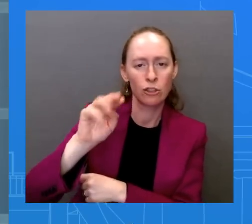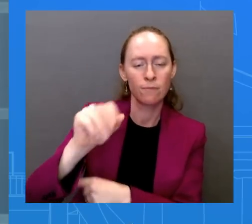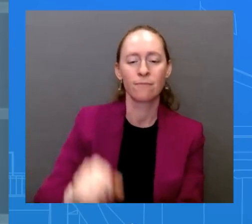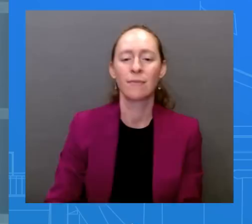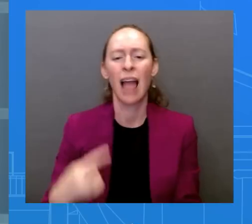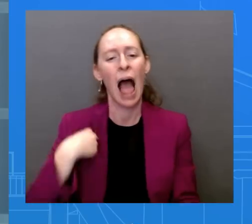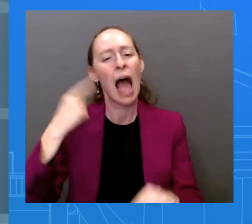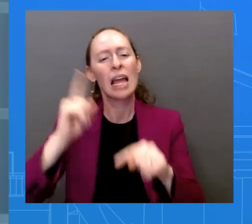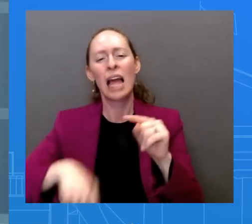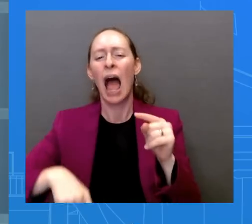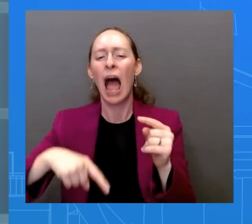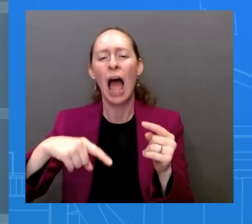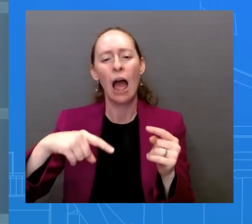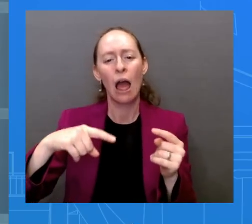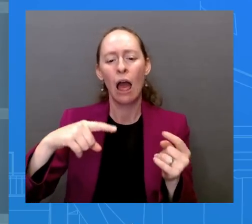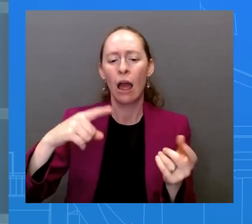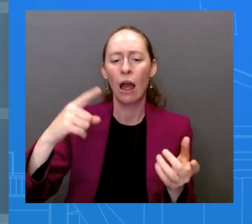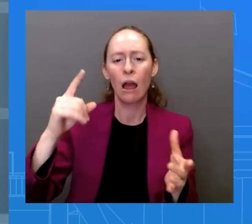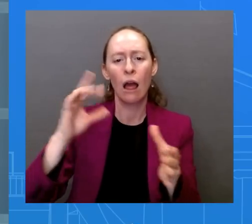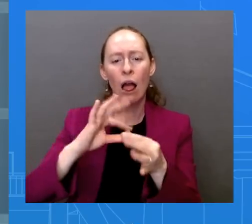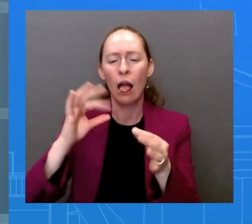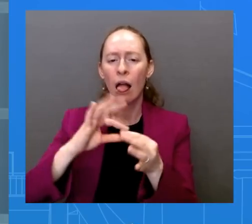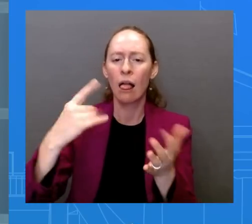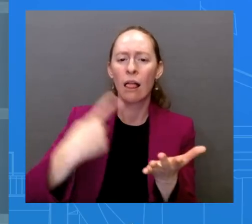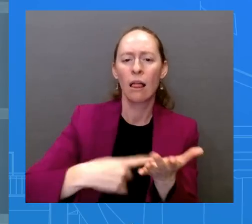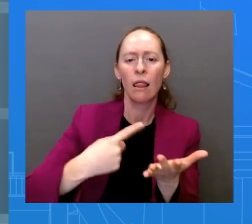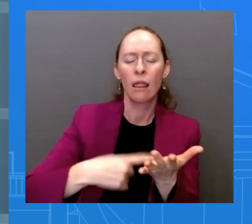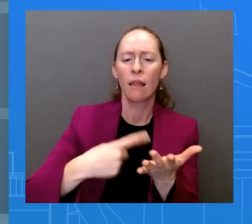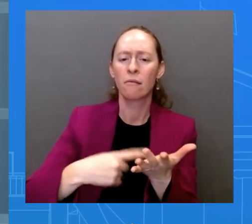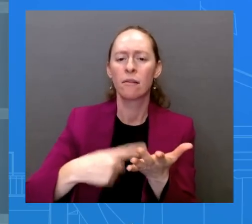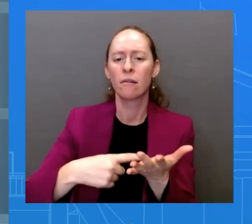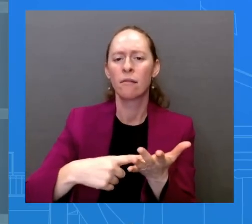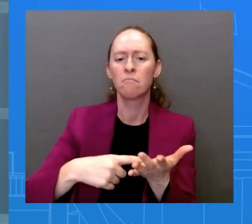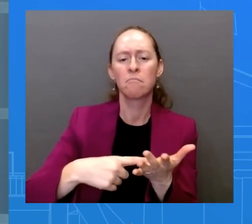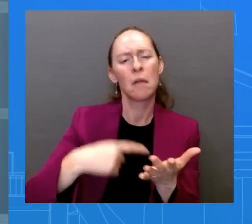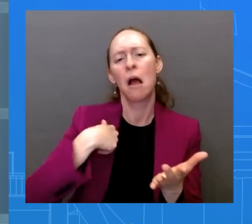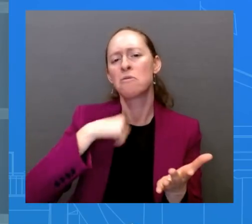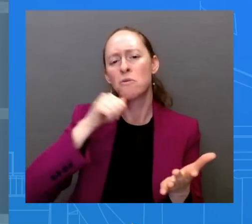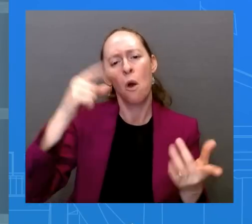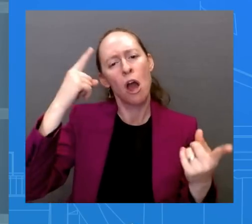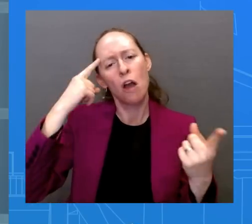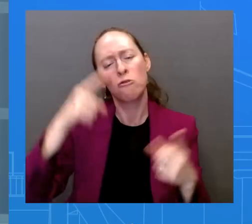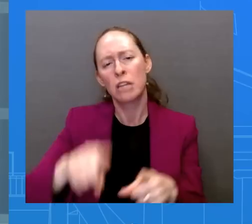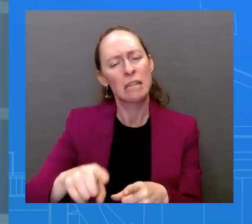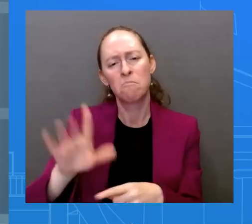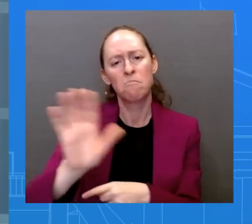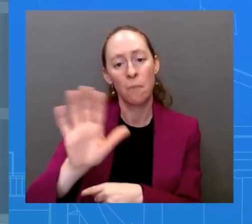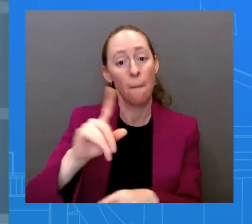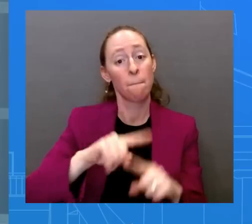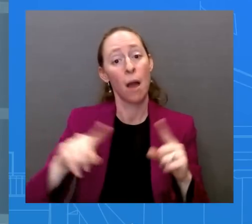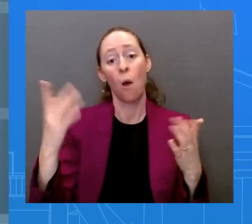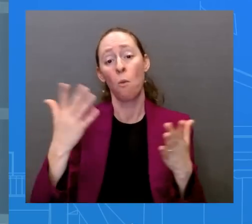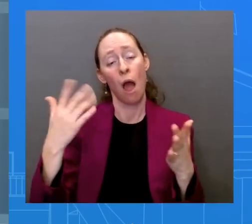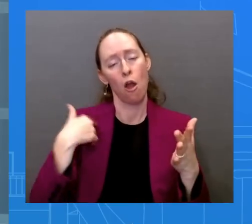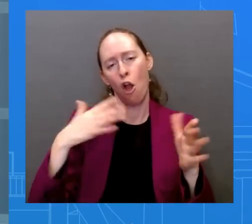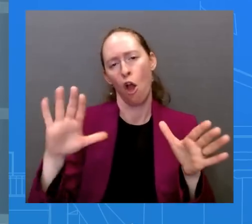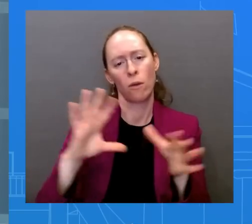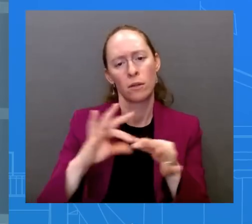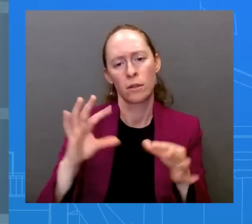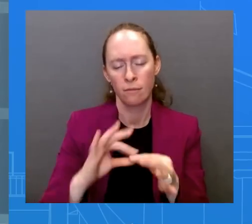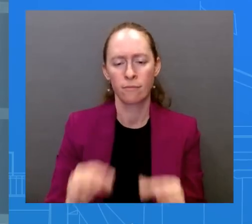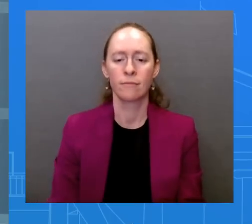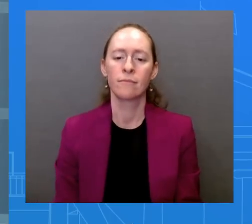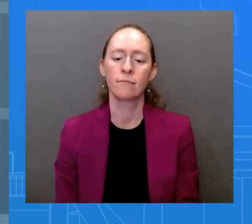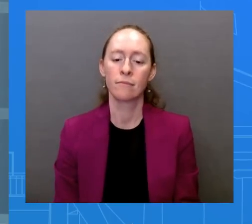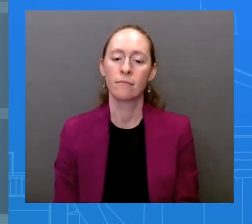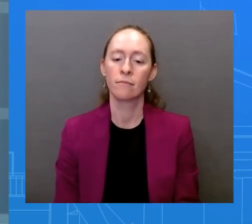she actually said. But I'll say this, and I've already said this already. The past few months, what we've been able to do is